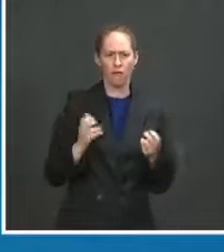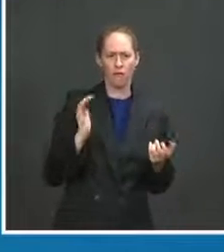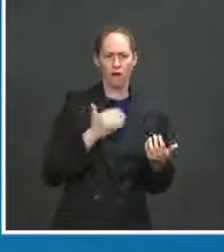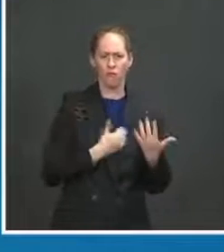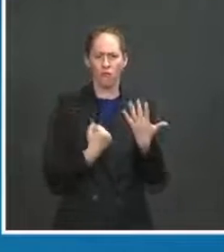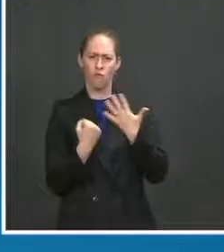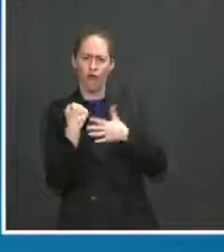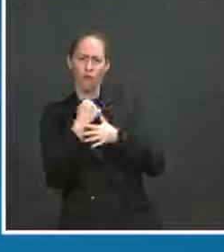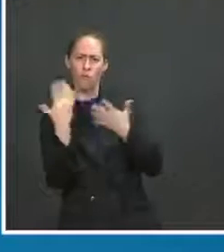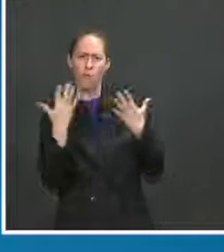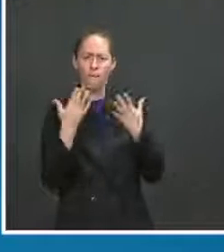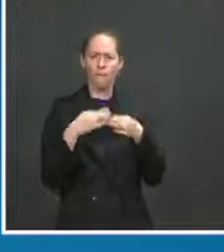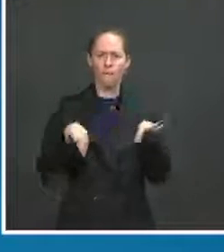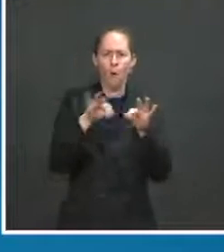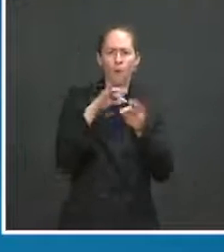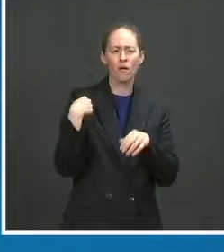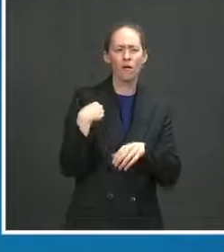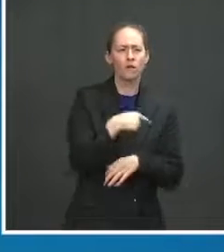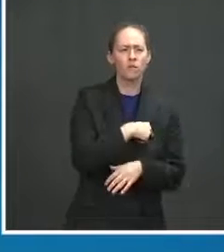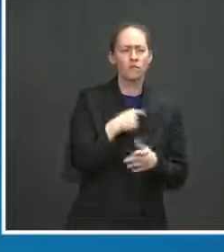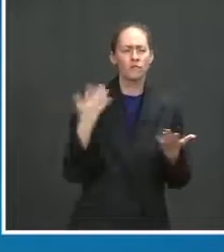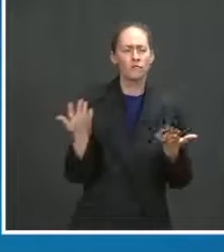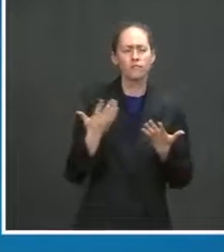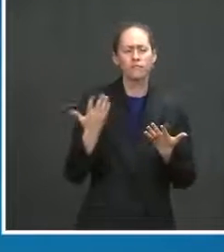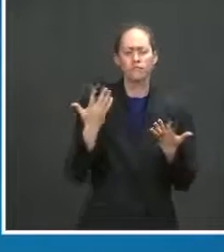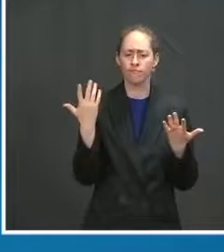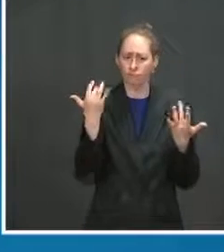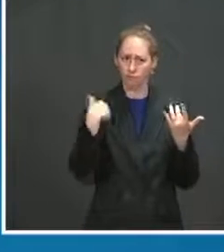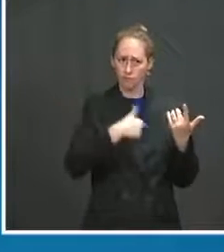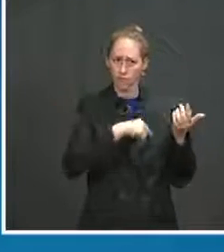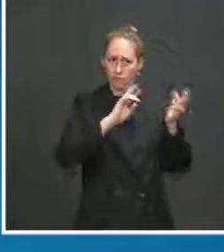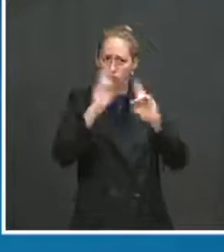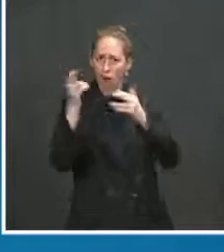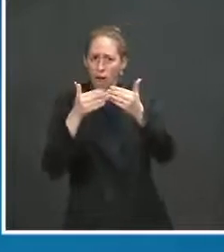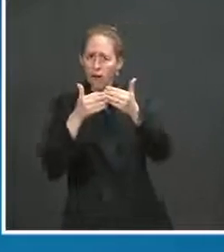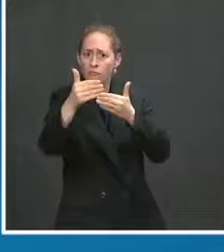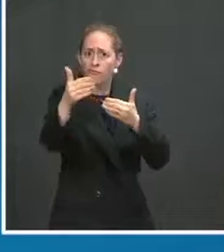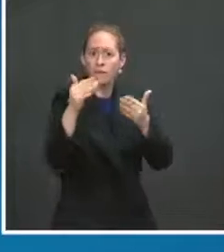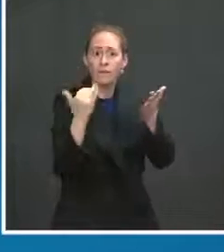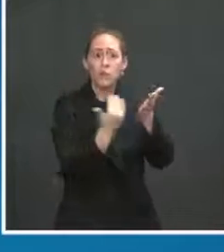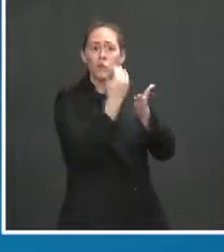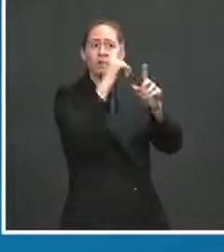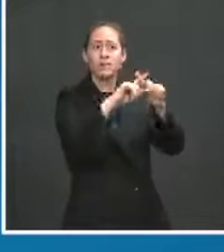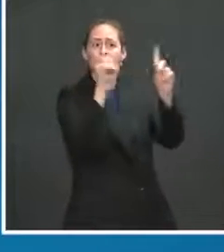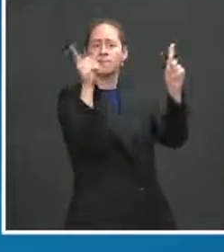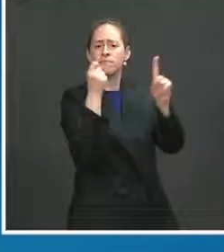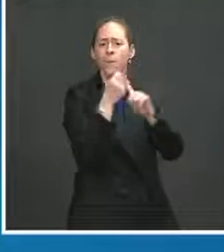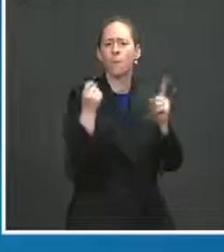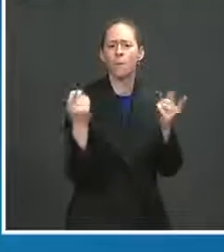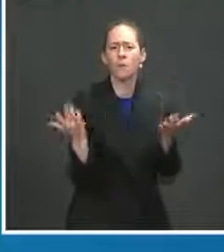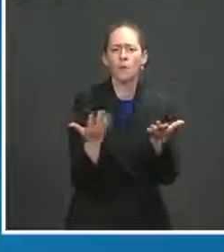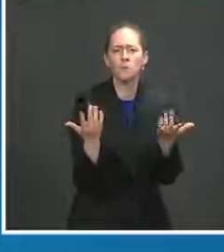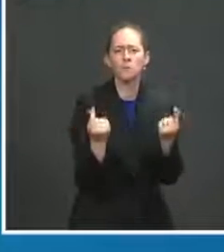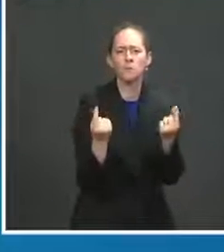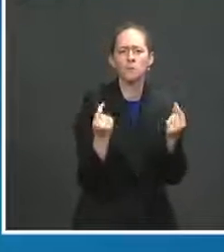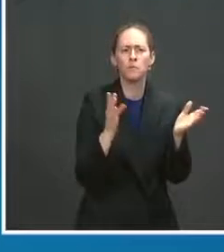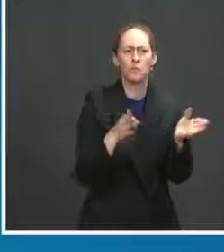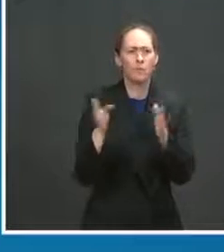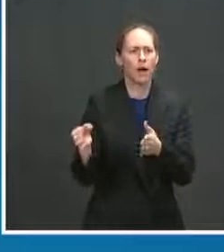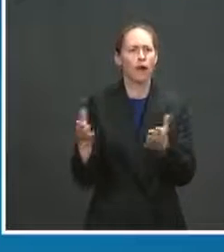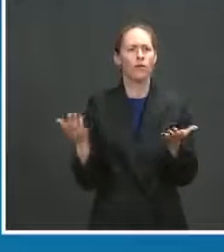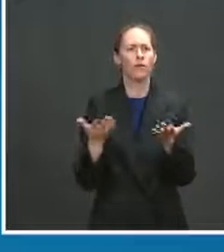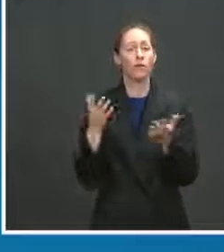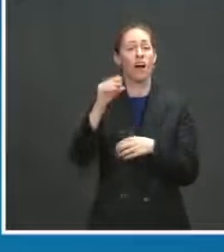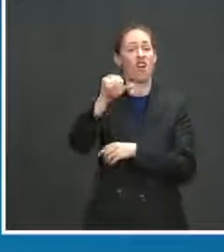and our preparedness. And another turning point was September 11th,